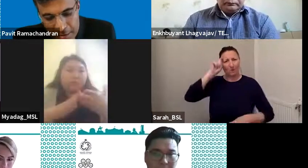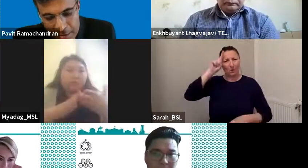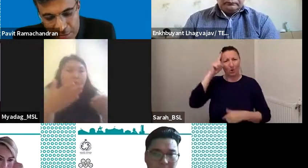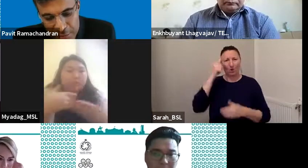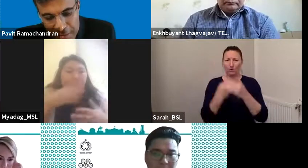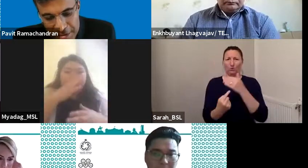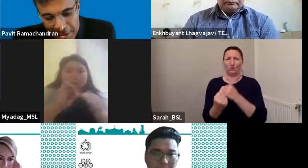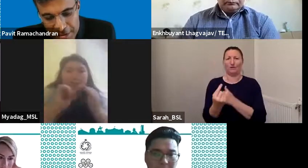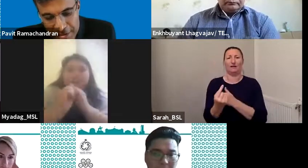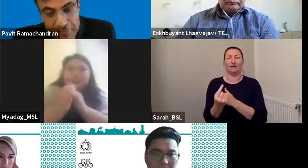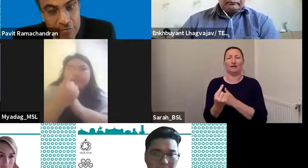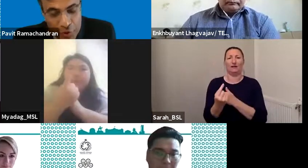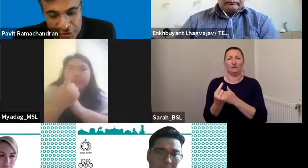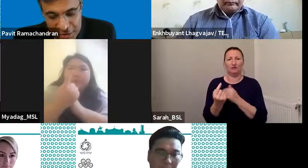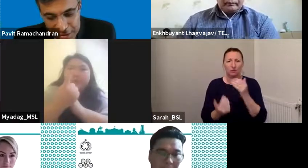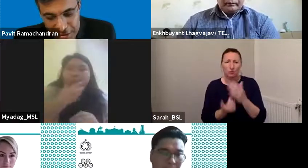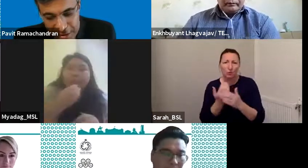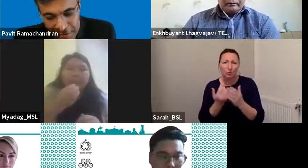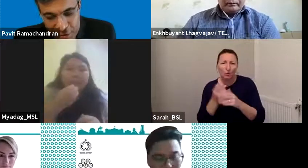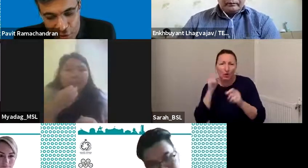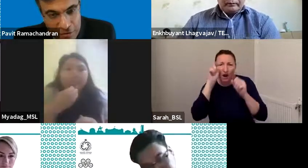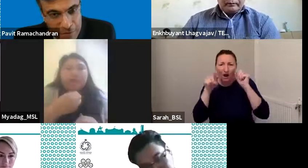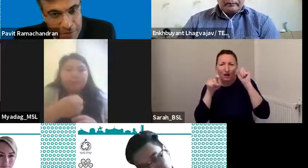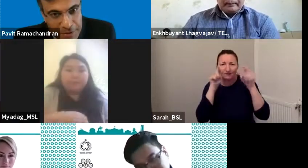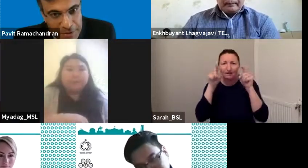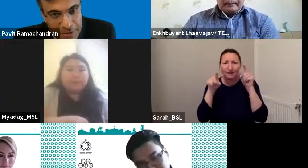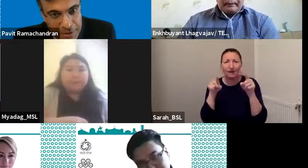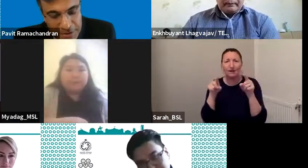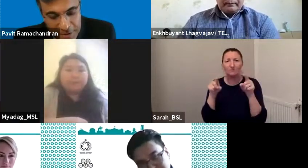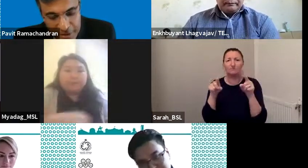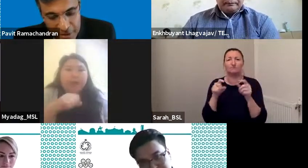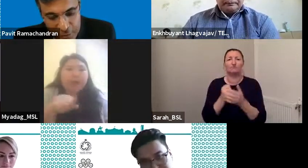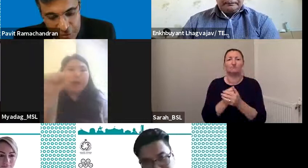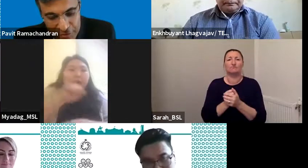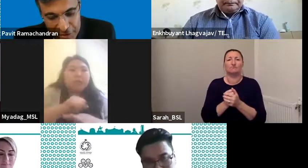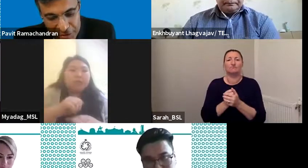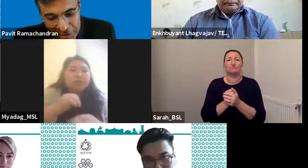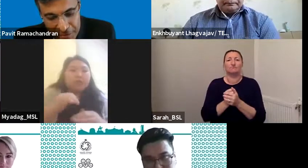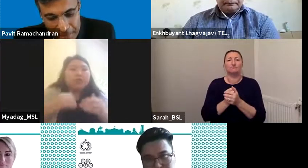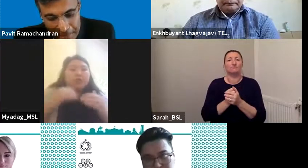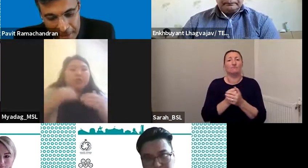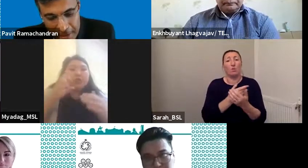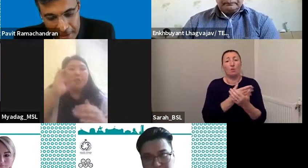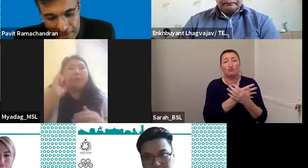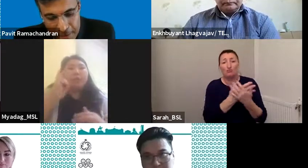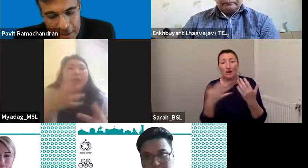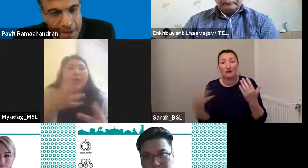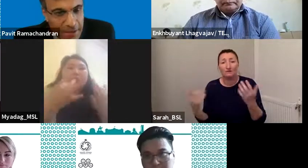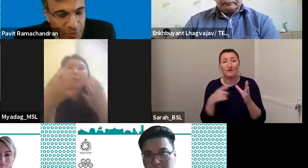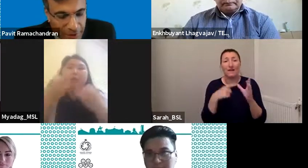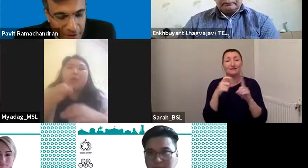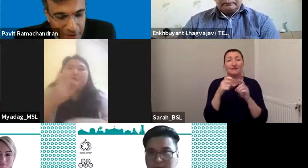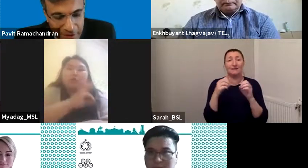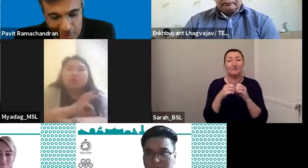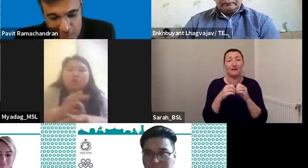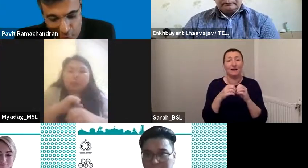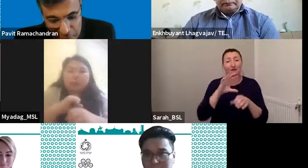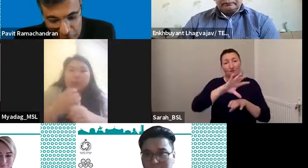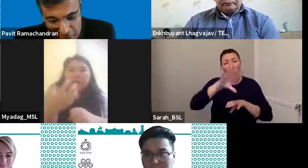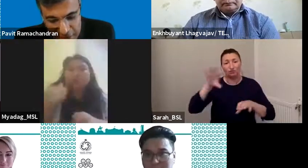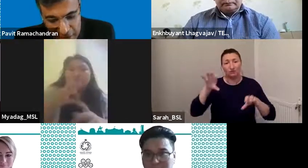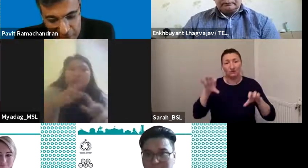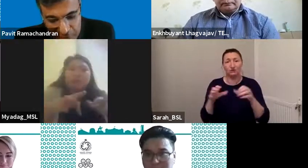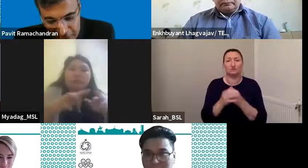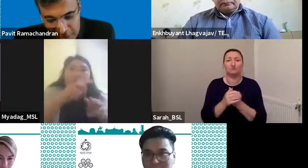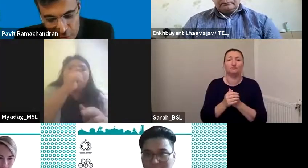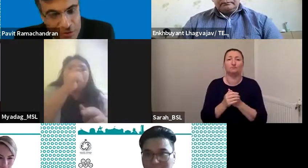Currently, ADB is implementing several projects that have strong disability inclusion features. Again, you'll hear more